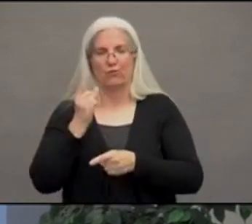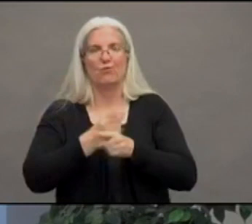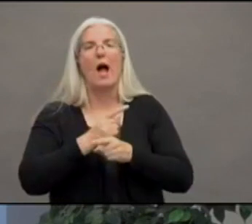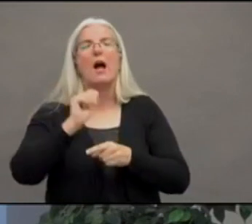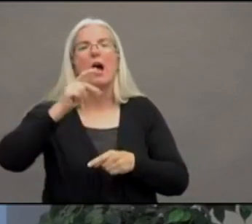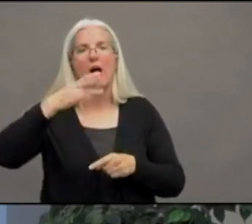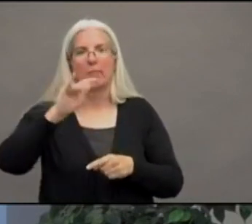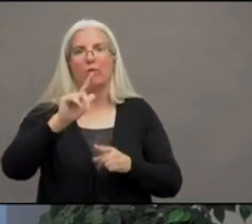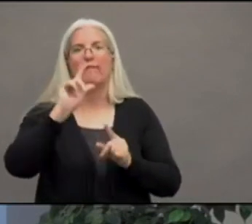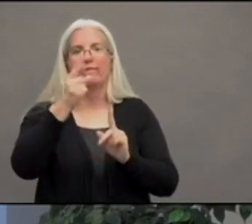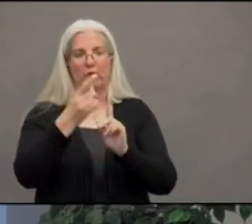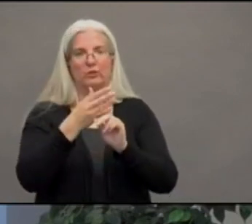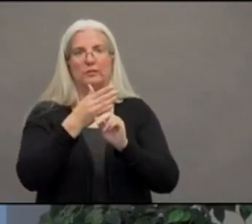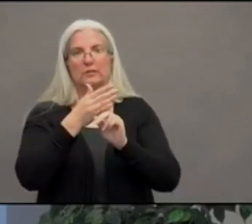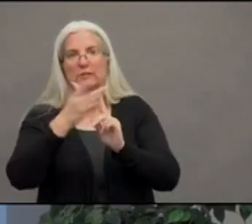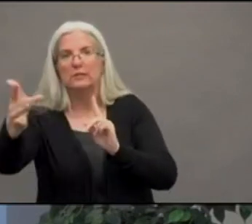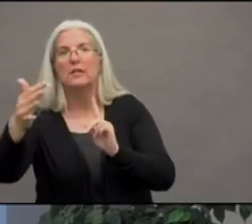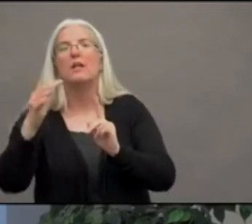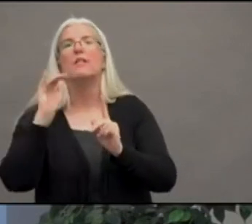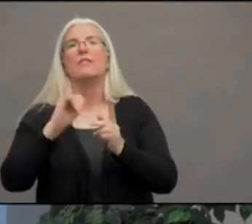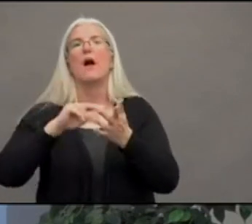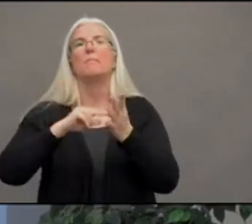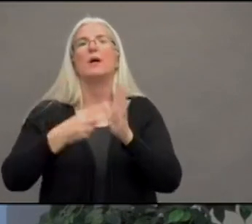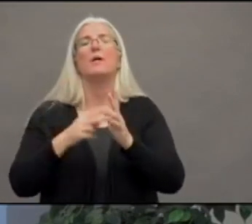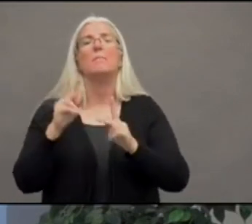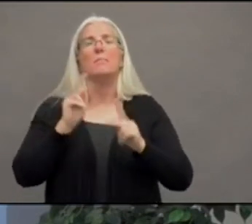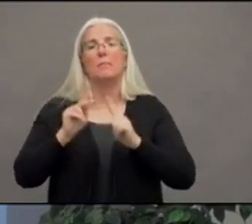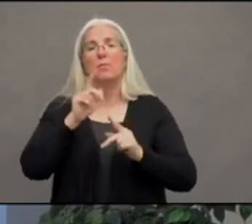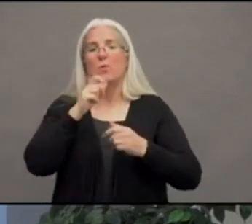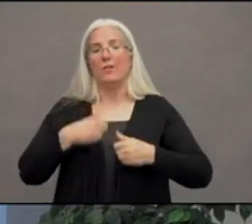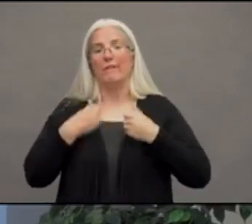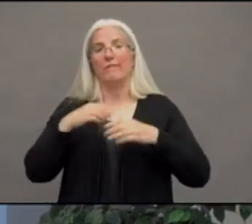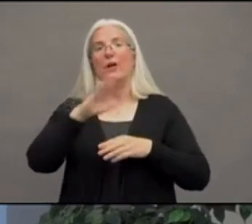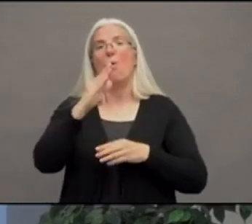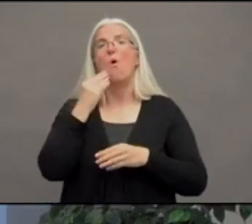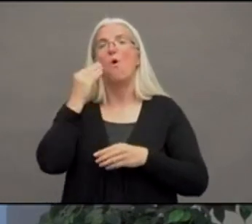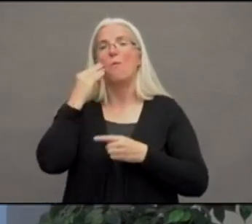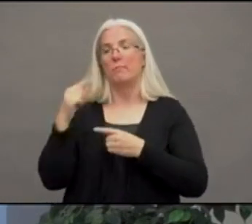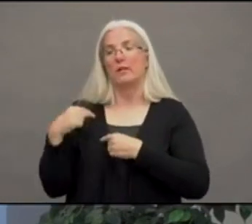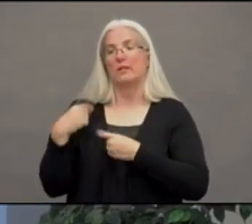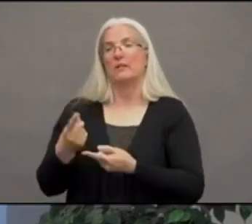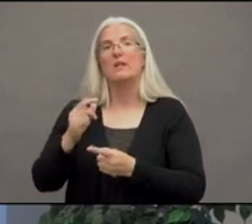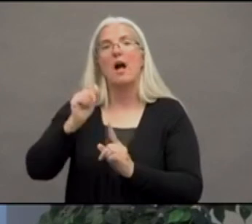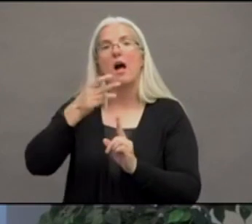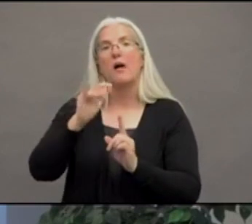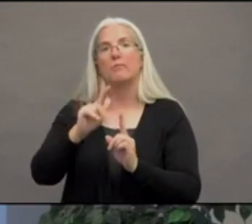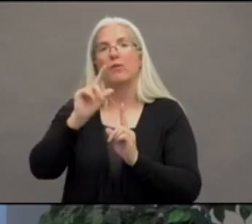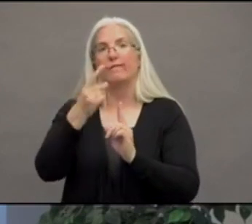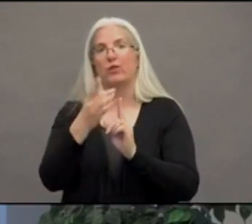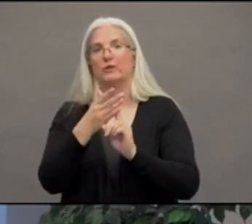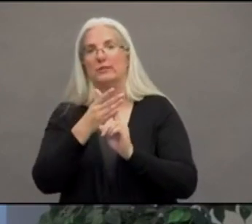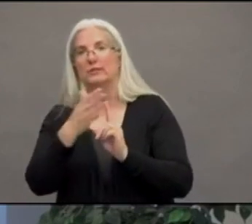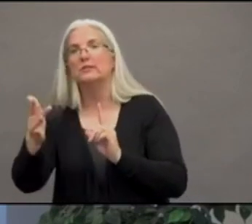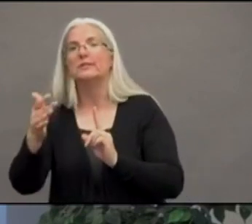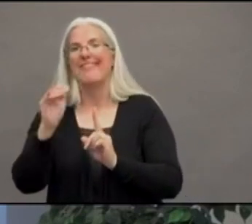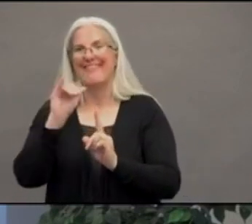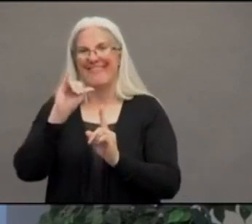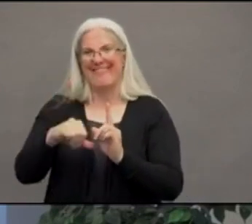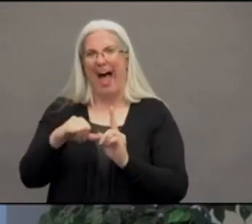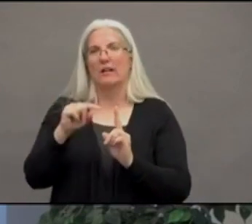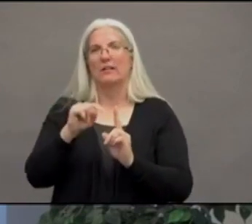you're supposed to fill out the form for who is living under your roof on April 1st, 2020. But that does bring up the point,